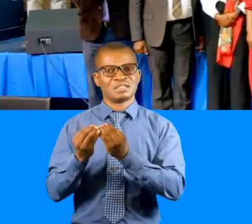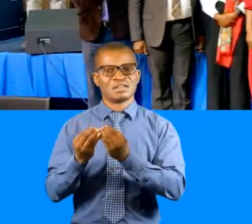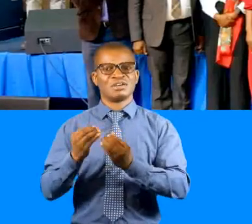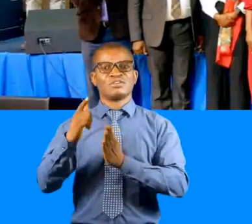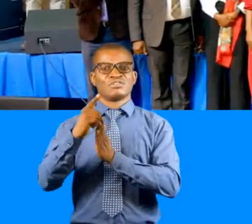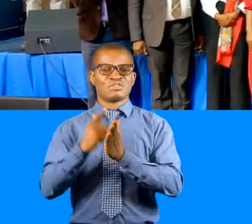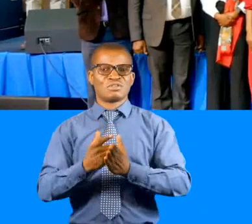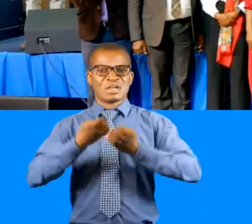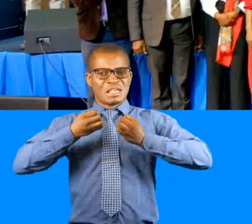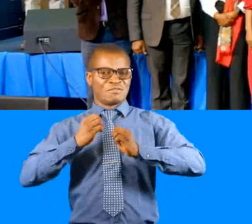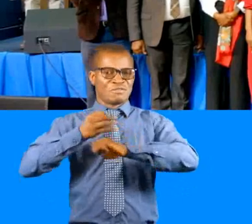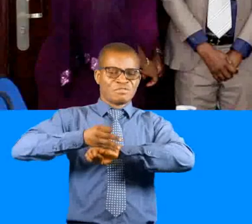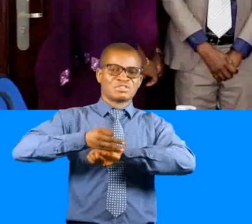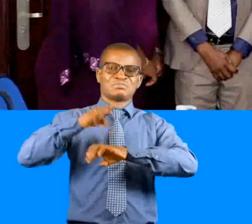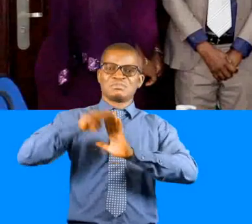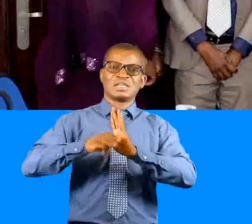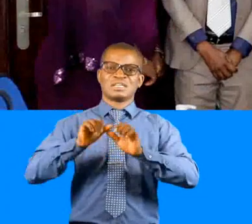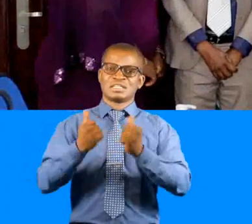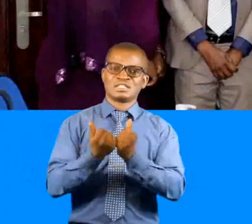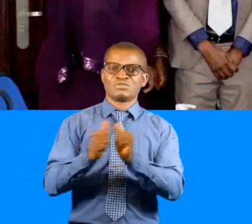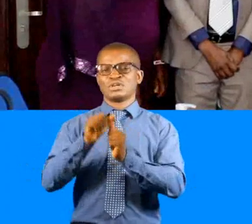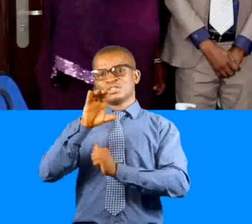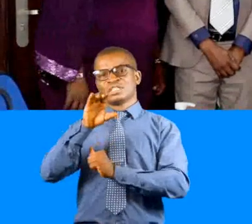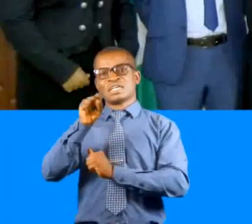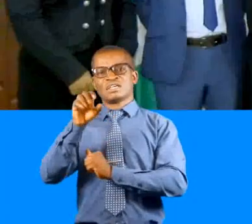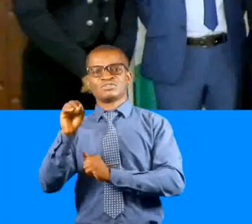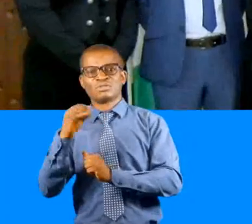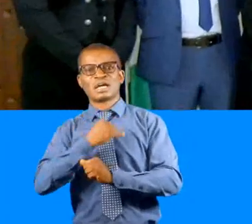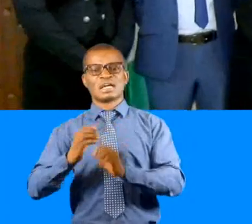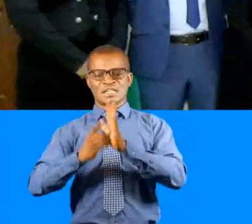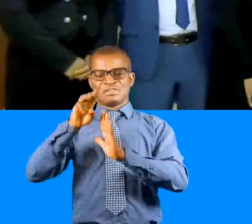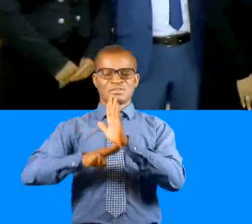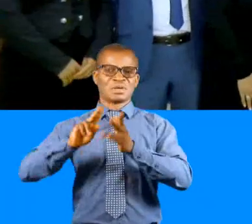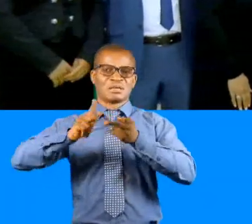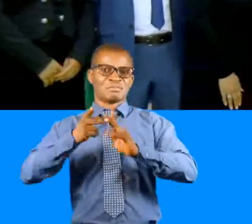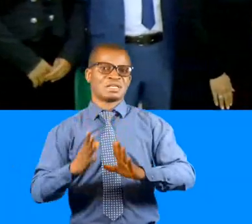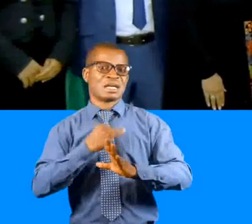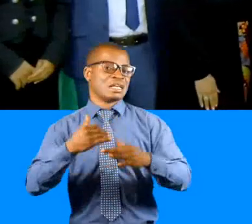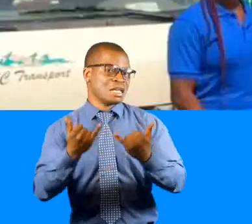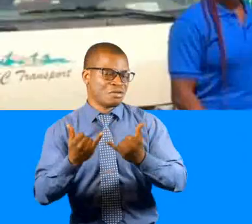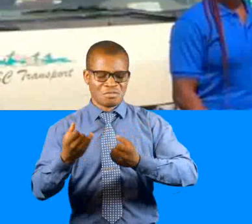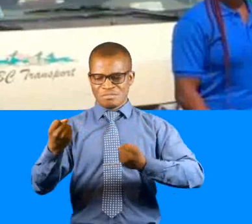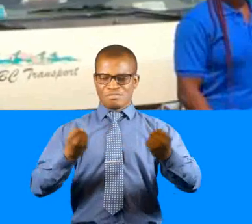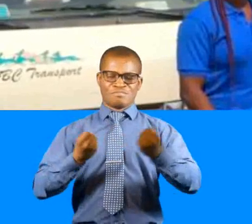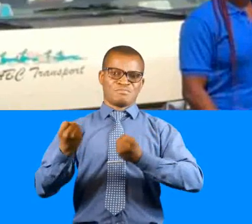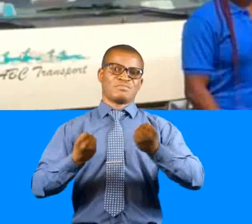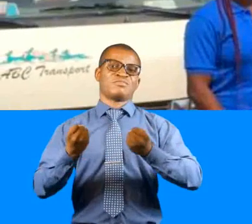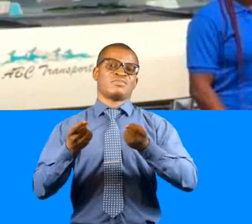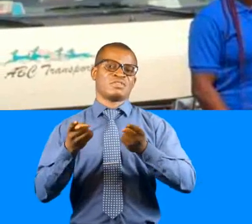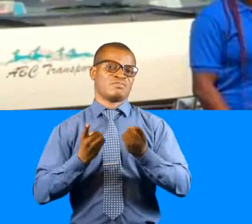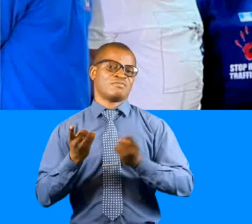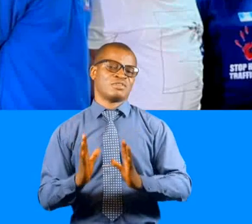organizations, law enforcement agencies, civil society organizations, development partners, and most recently, road